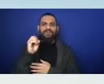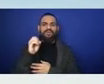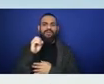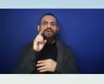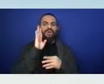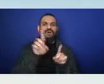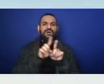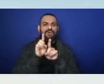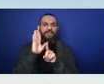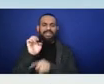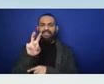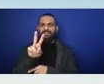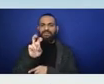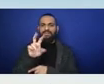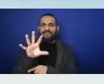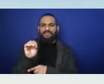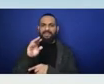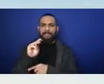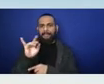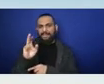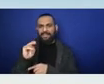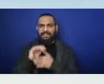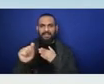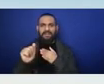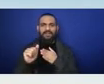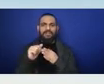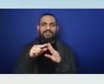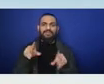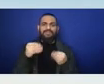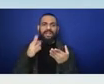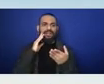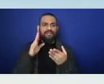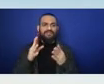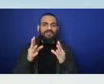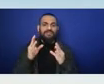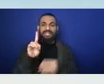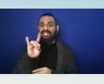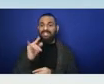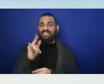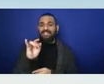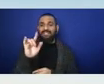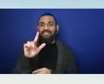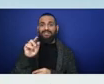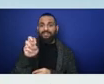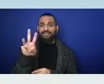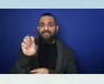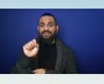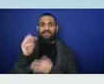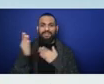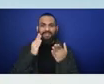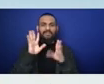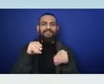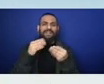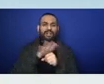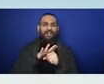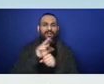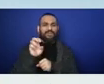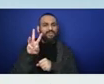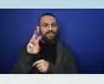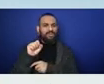significant sector in the economy. And, they're really the ones on the front lines oftentimes providing these social services during a crisis such as